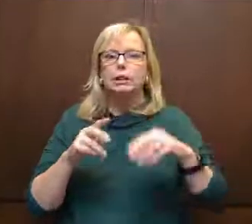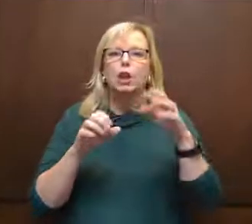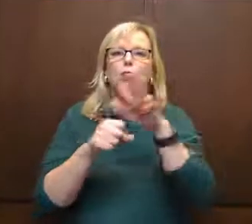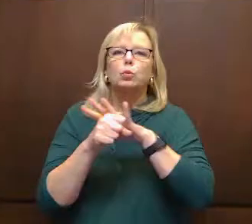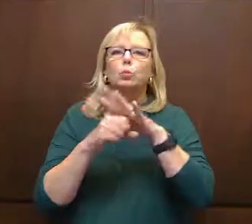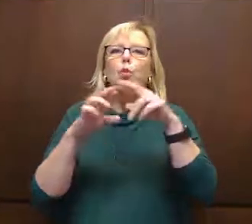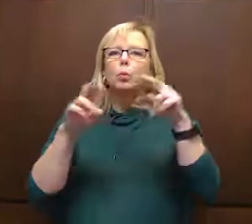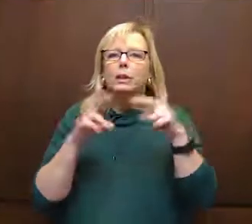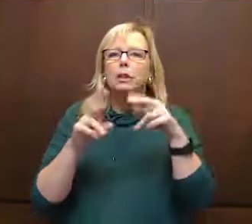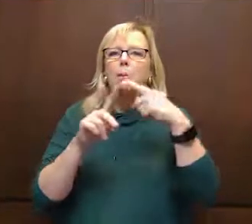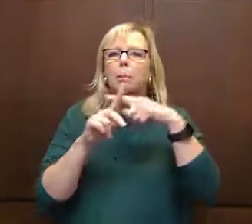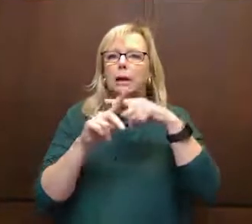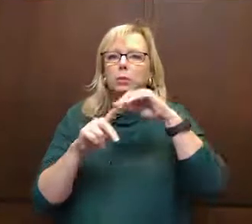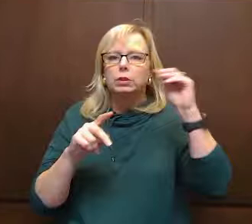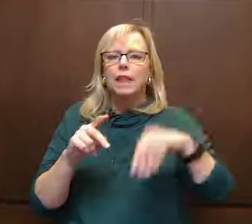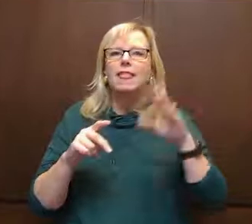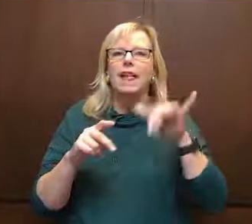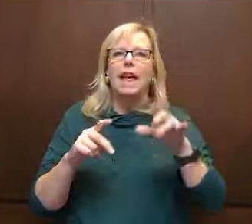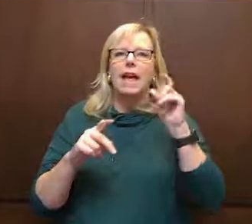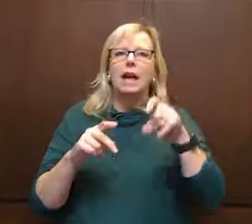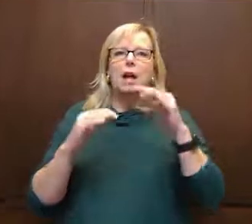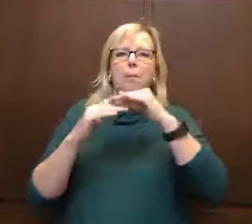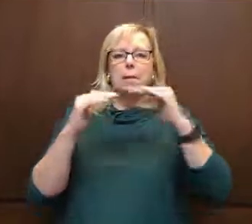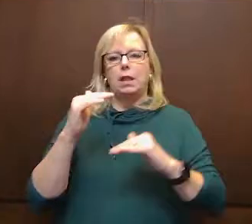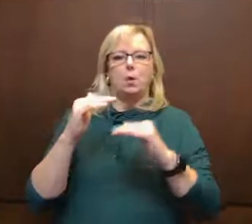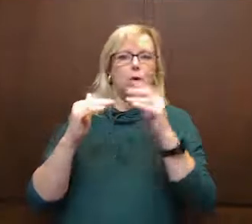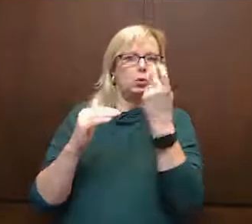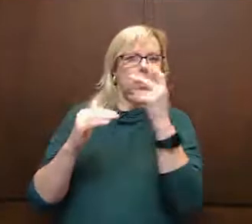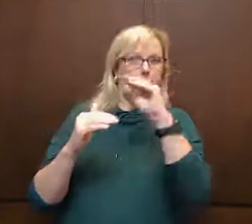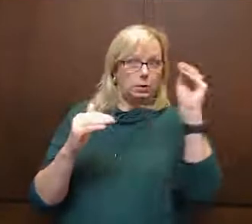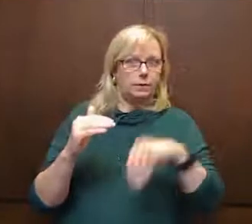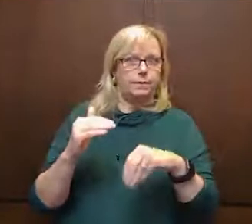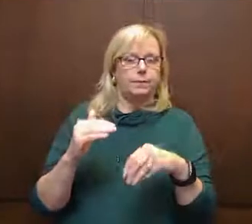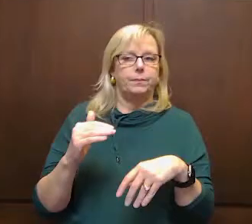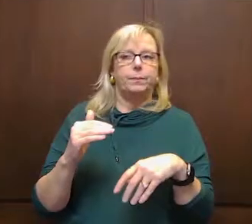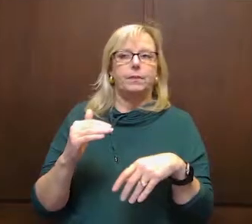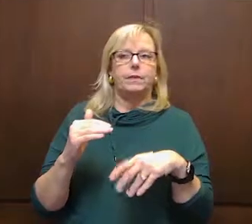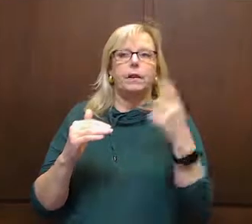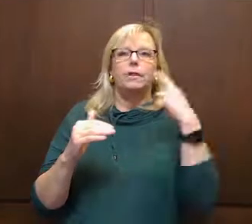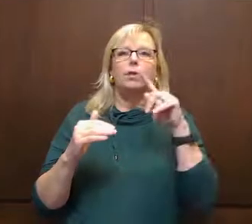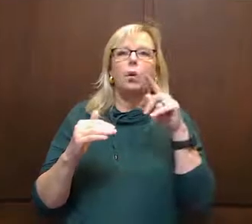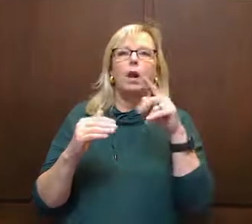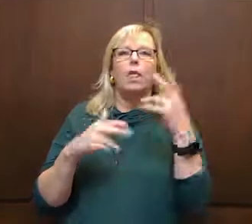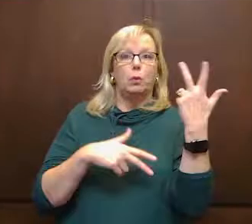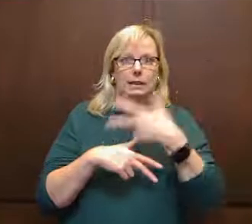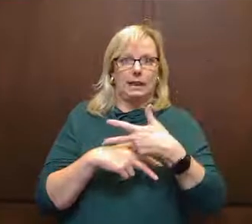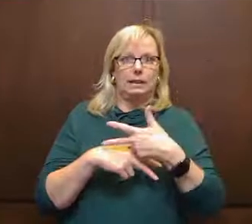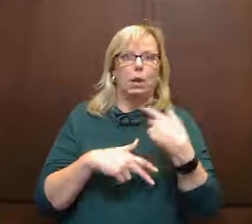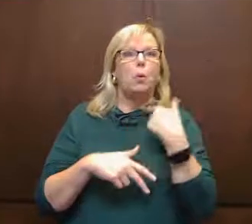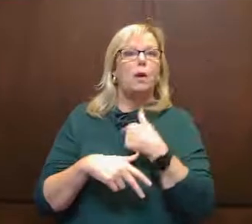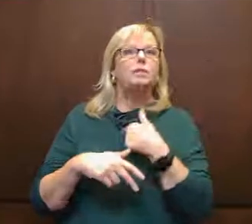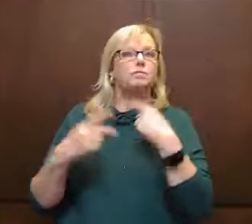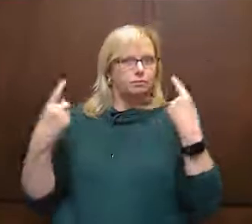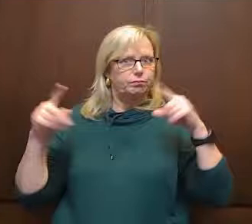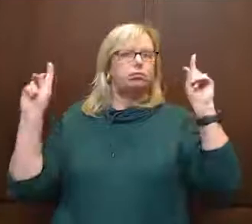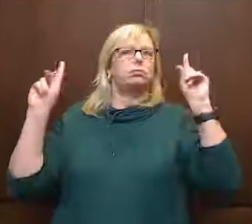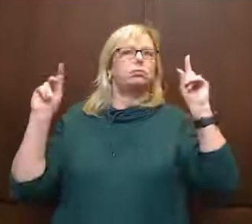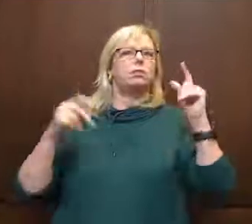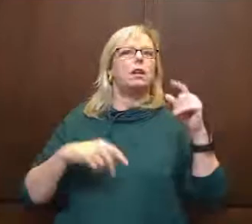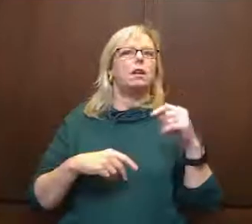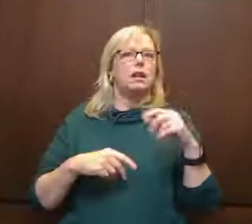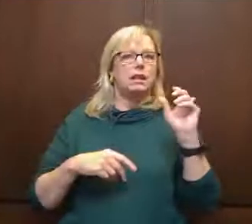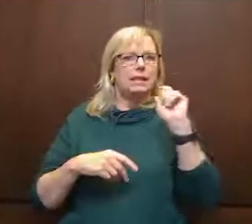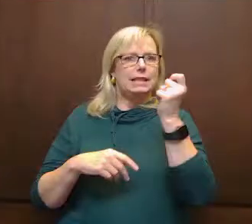regional positivity rate, and that has to be below 12% for a period of 3 days. So we've been there. We are